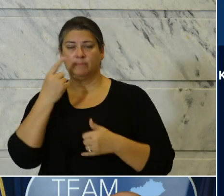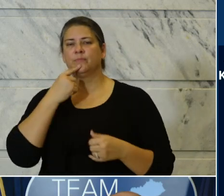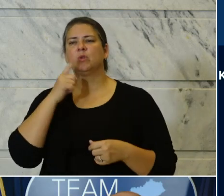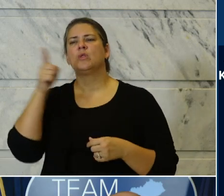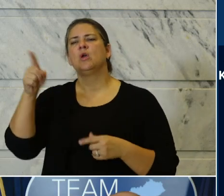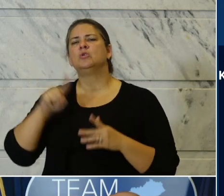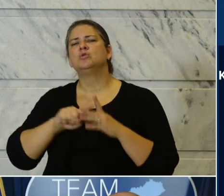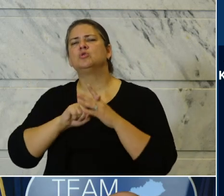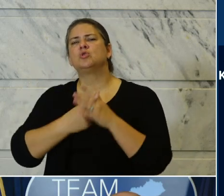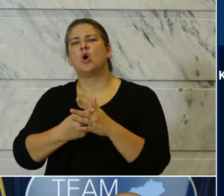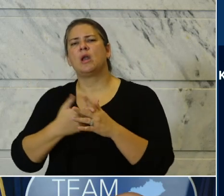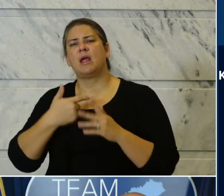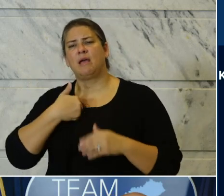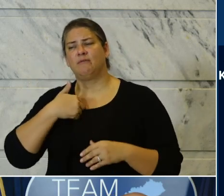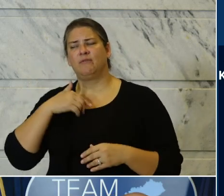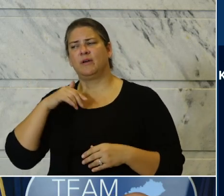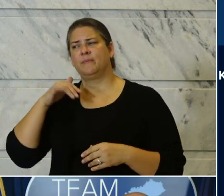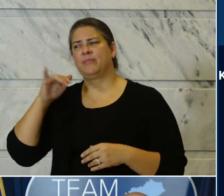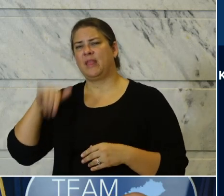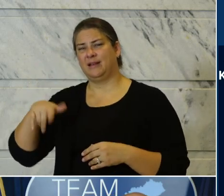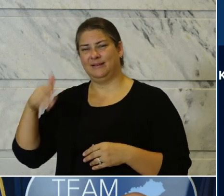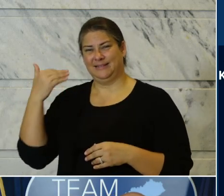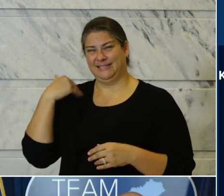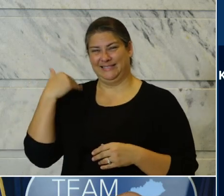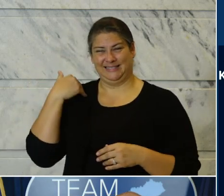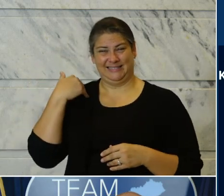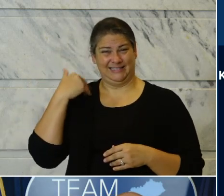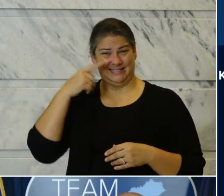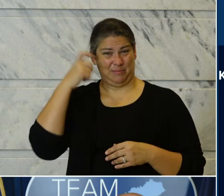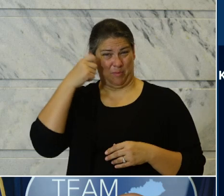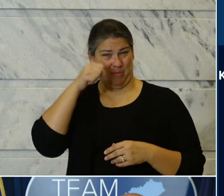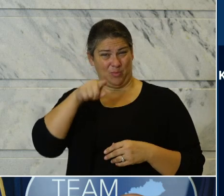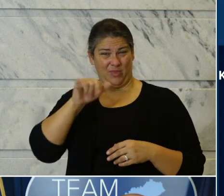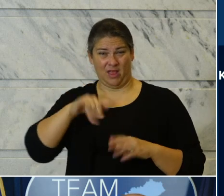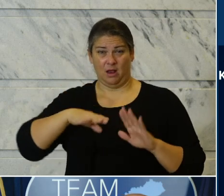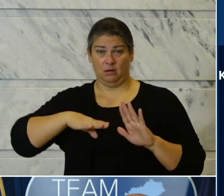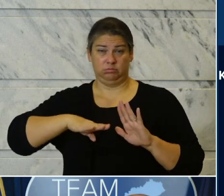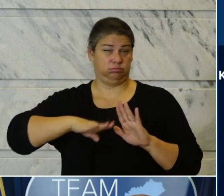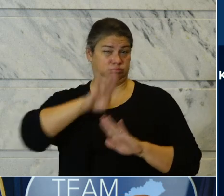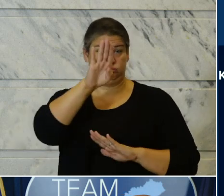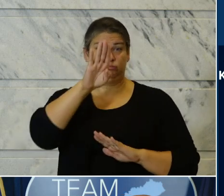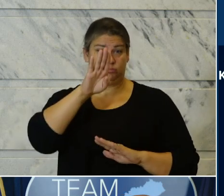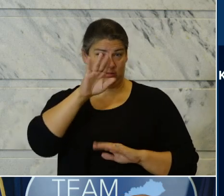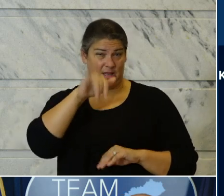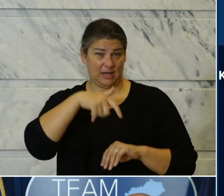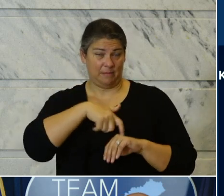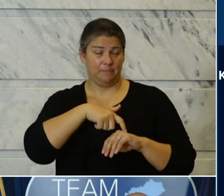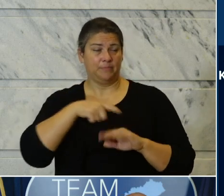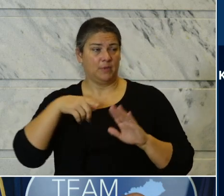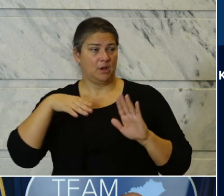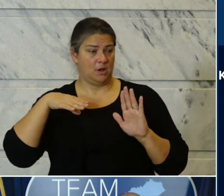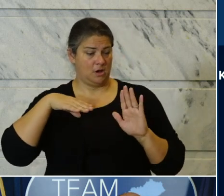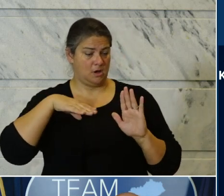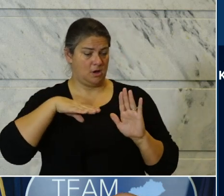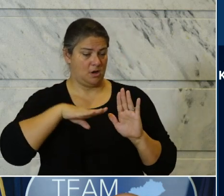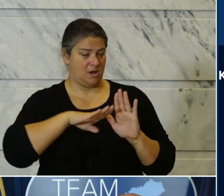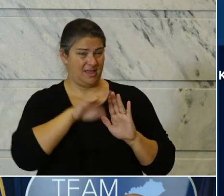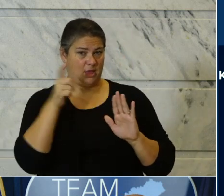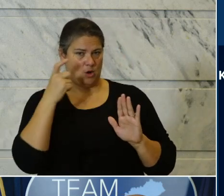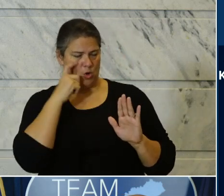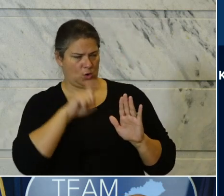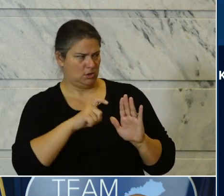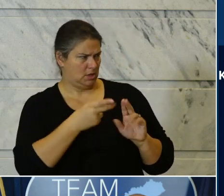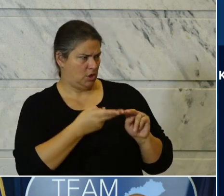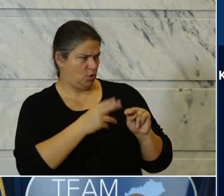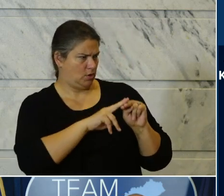started having their escalation in the summer, and you just saw that huge mountain on the previous graph, they had a marked increase in cases.